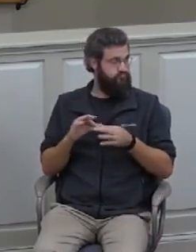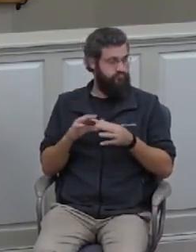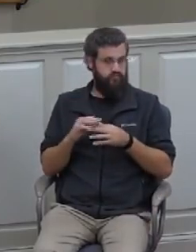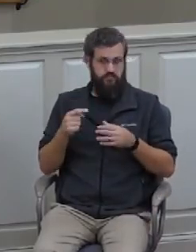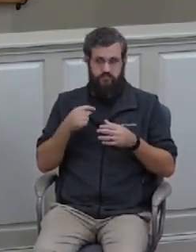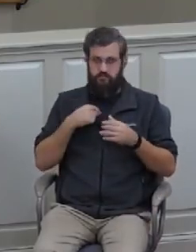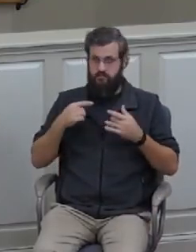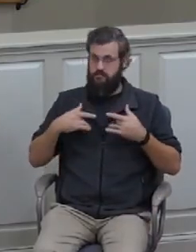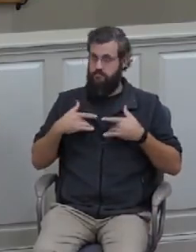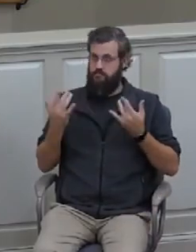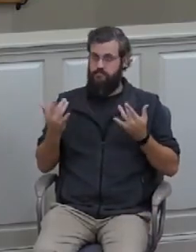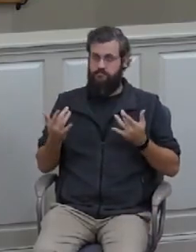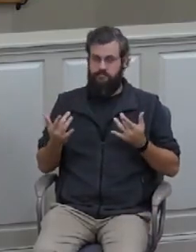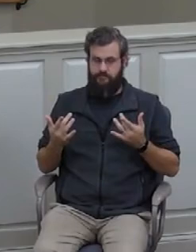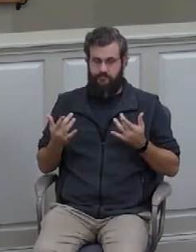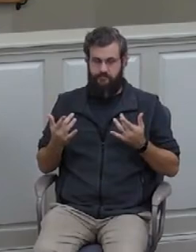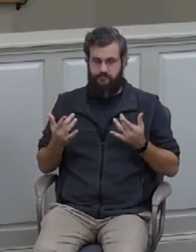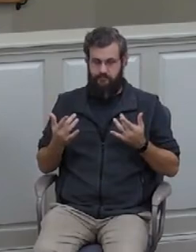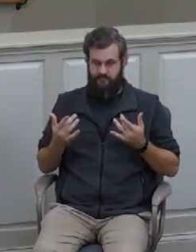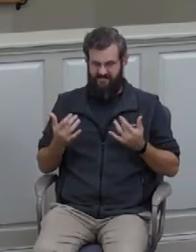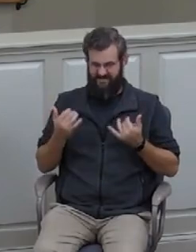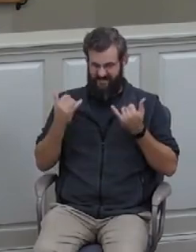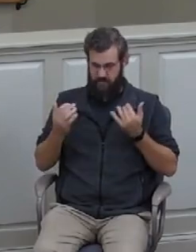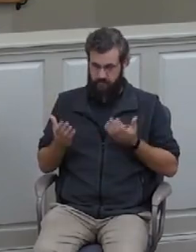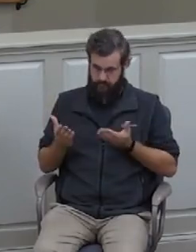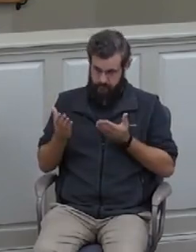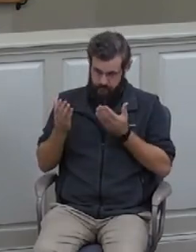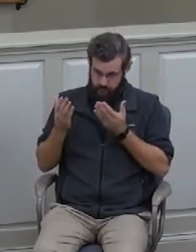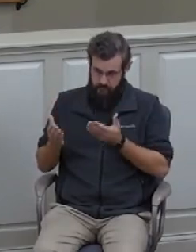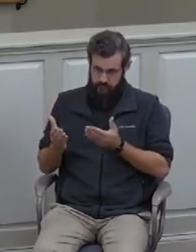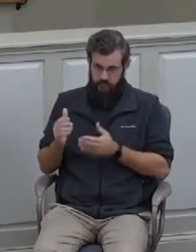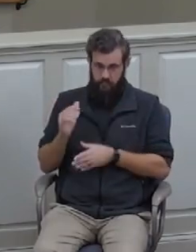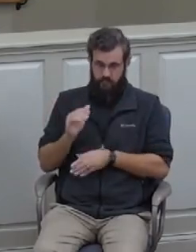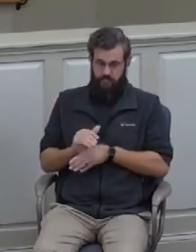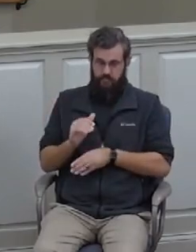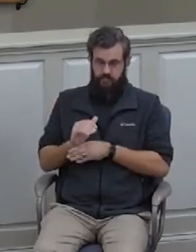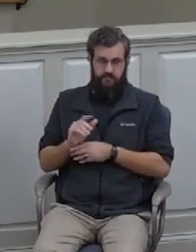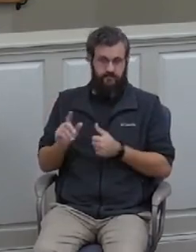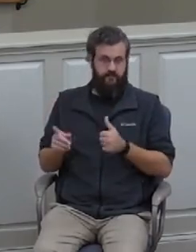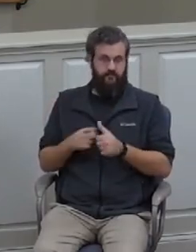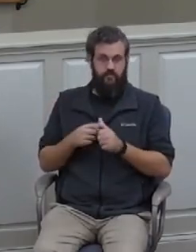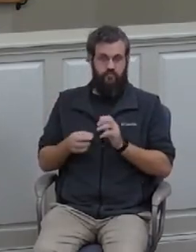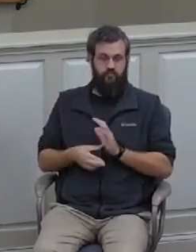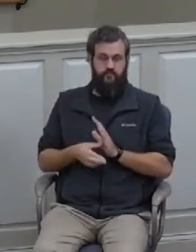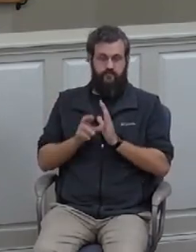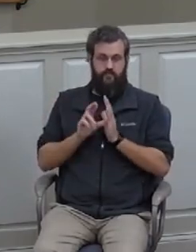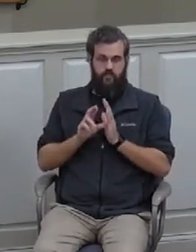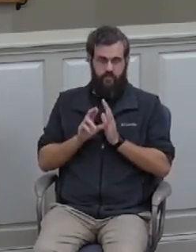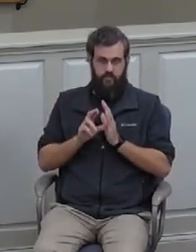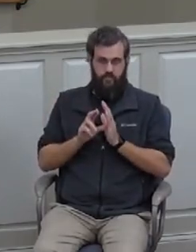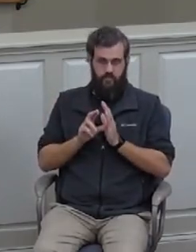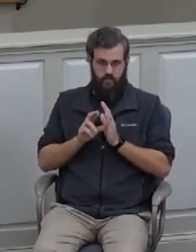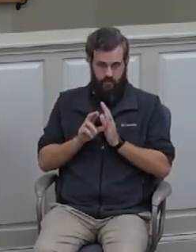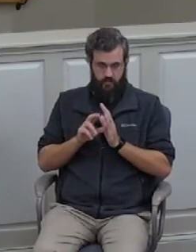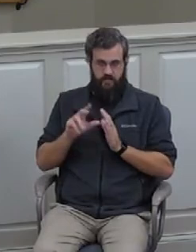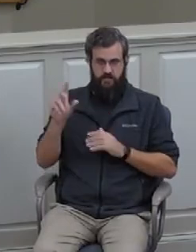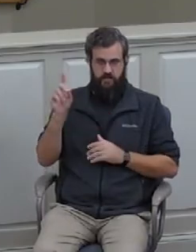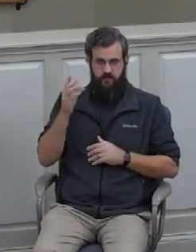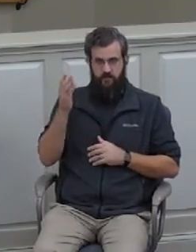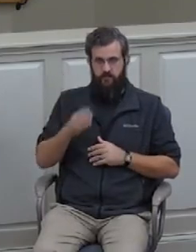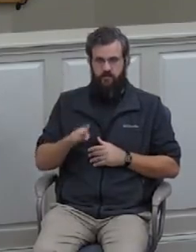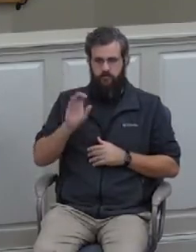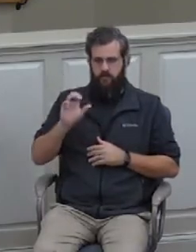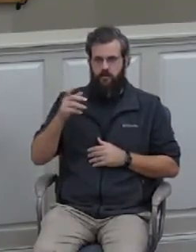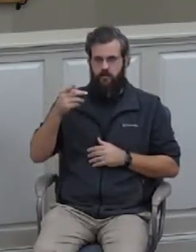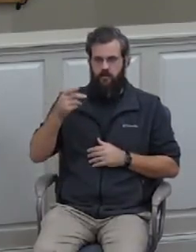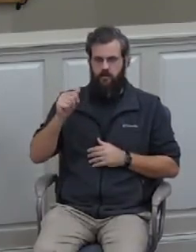excitement that we are presenting to you tonight for a first review of the Danville-Bull County